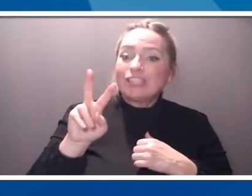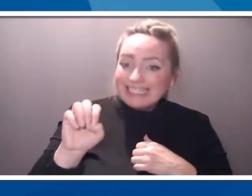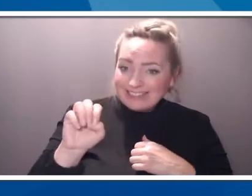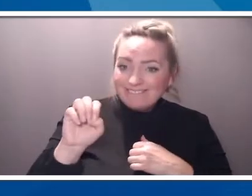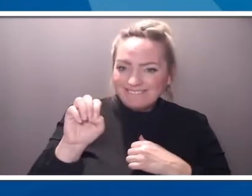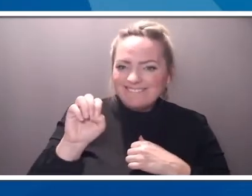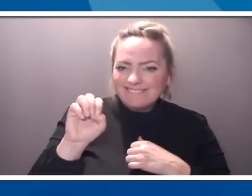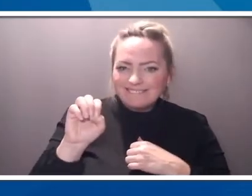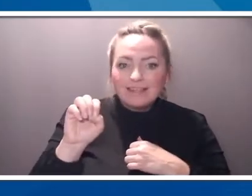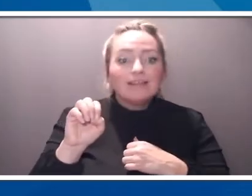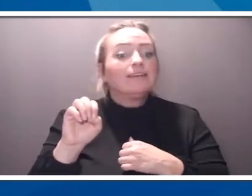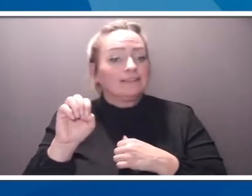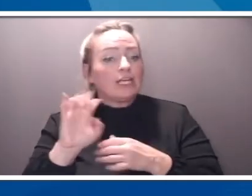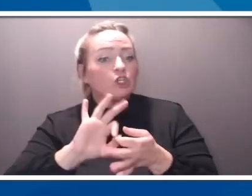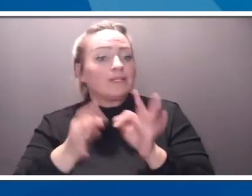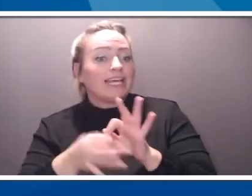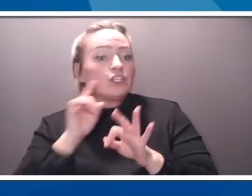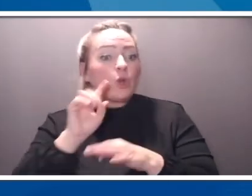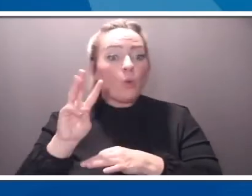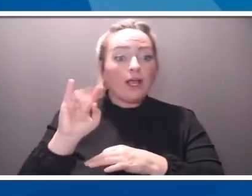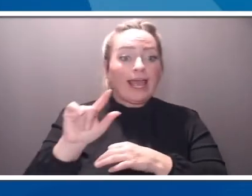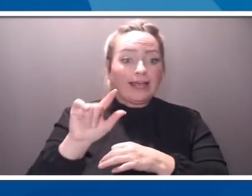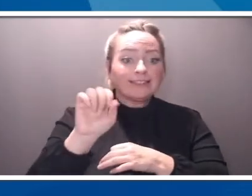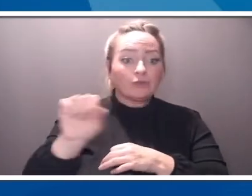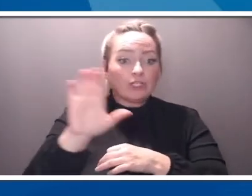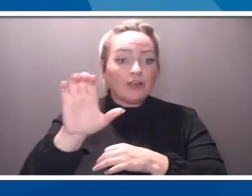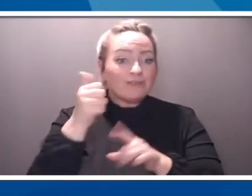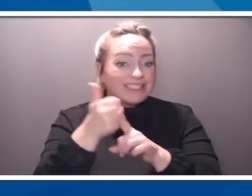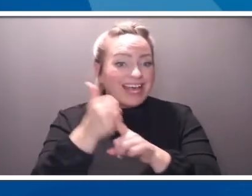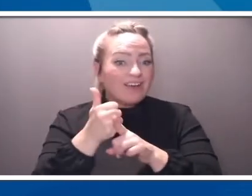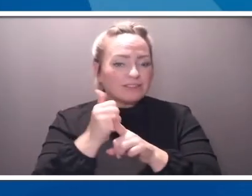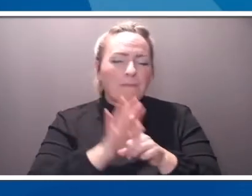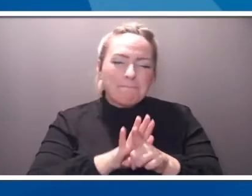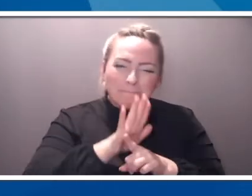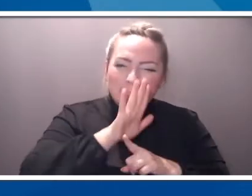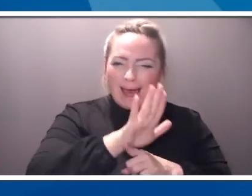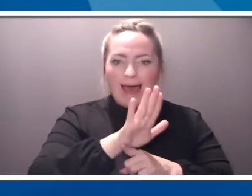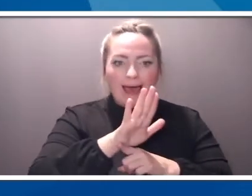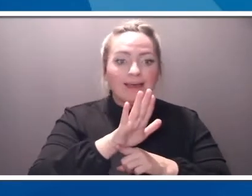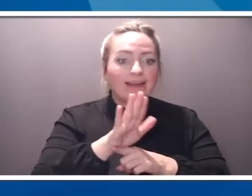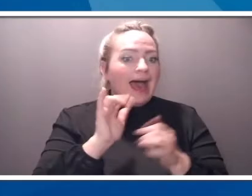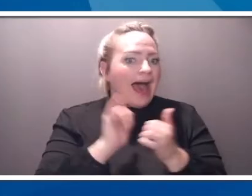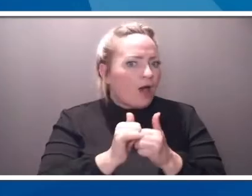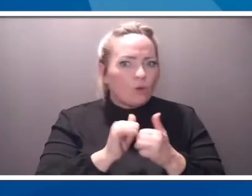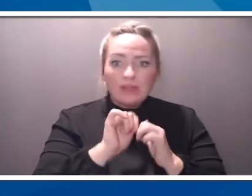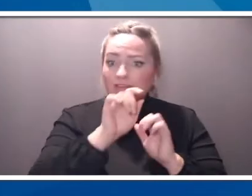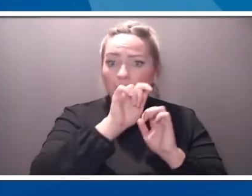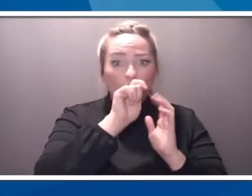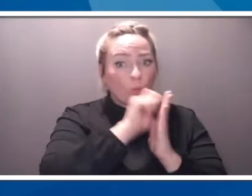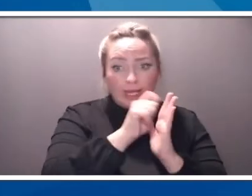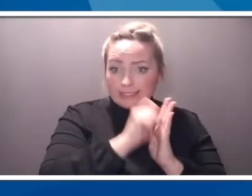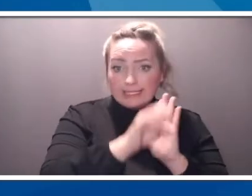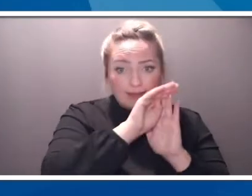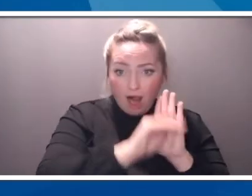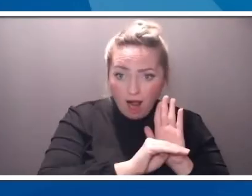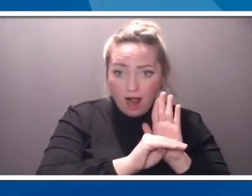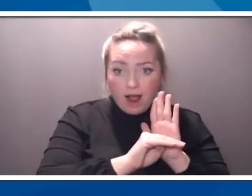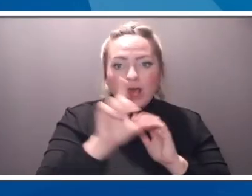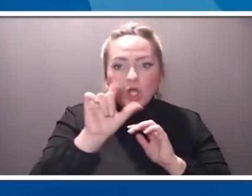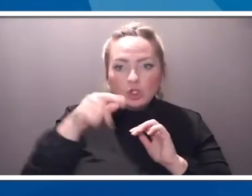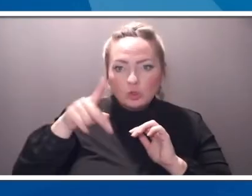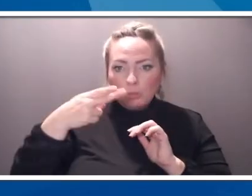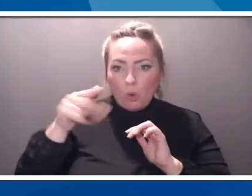for subjective interpretation, WCAG success criteria themselves have, by their very nature, by the very way they've been